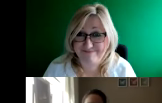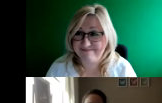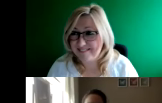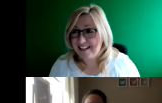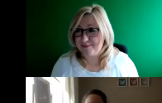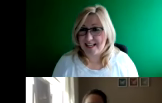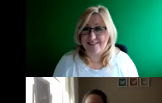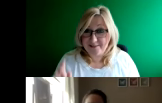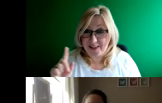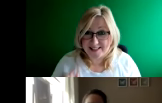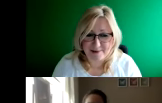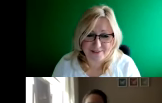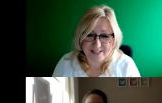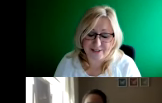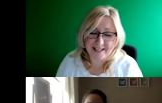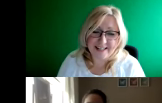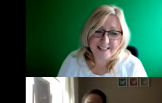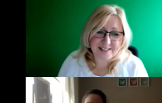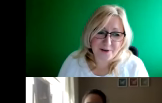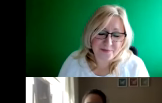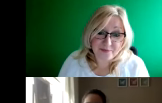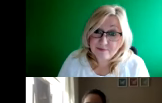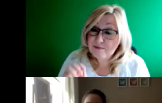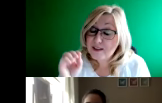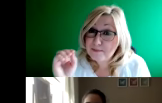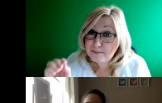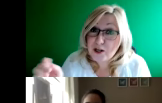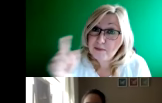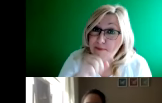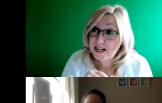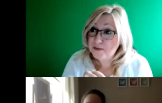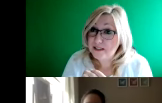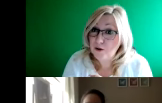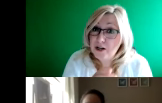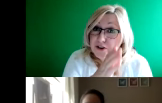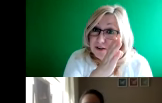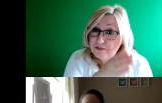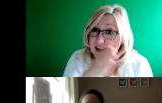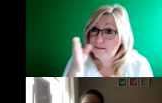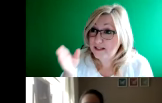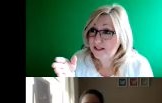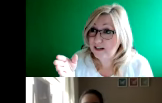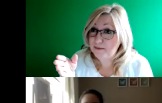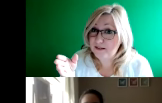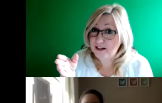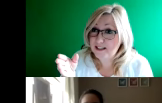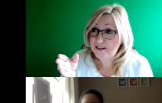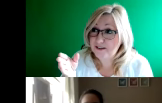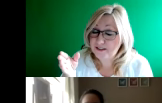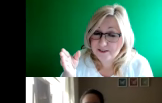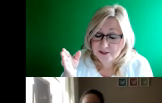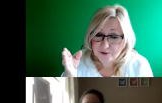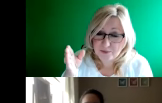go themselves. That's the moral of the story. So coming back to it though, there are frames and scripts,